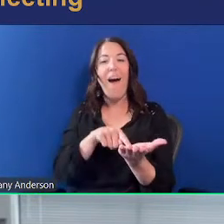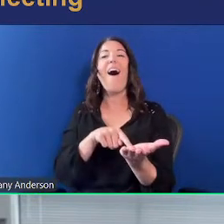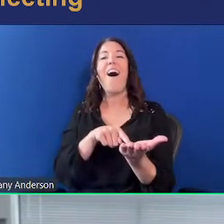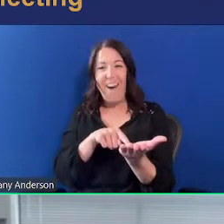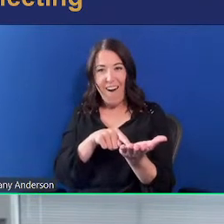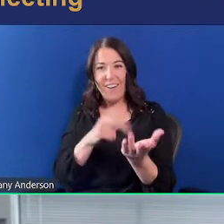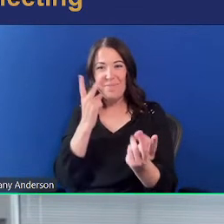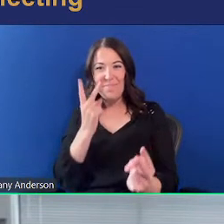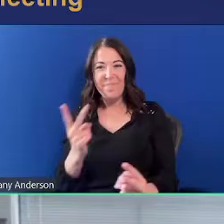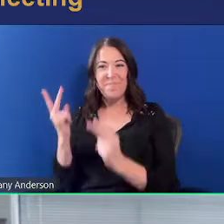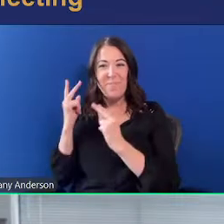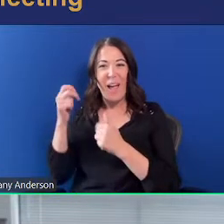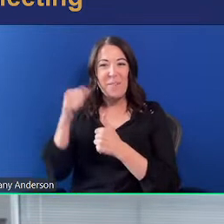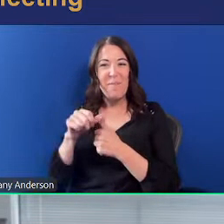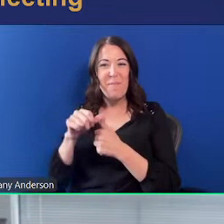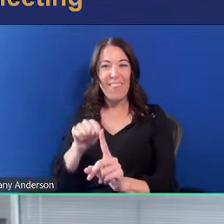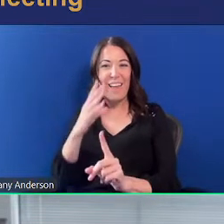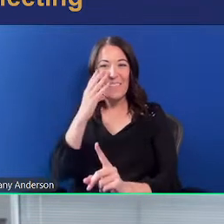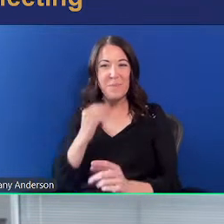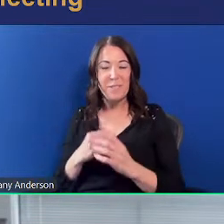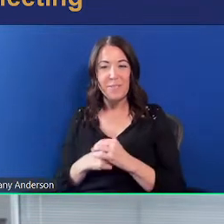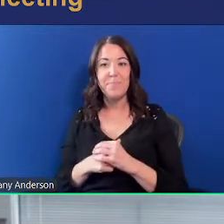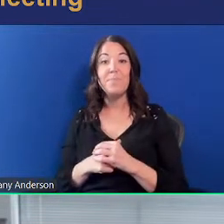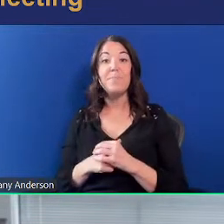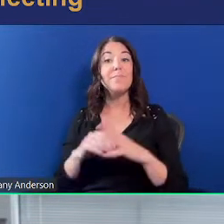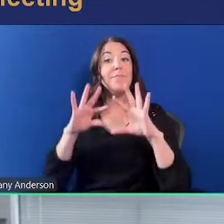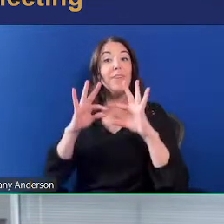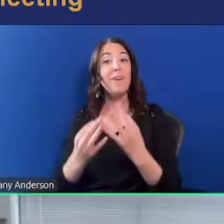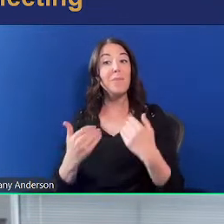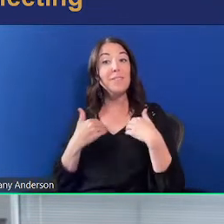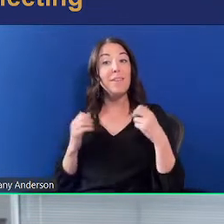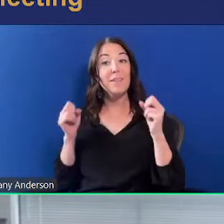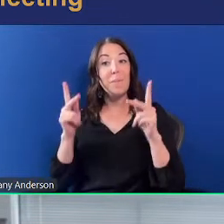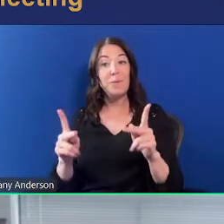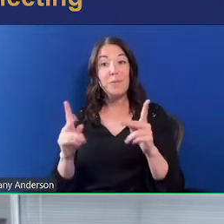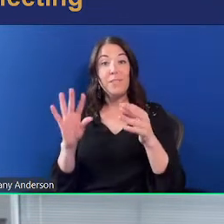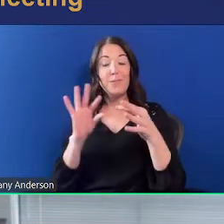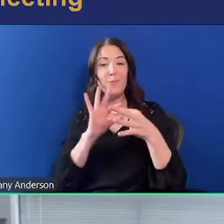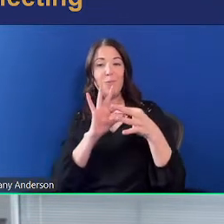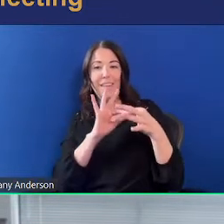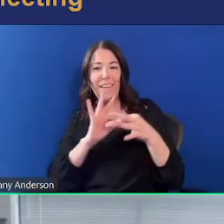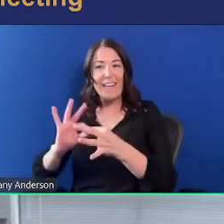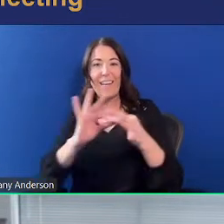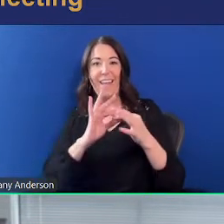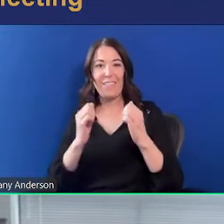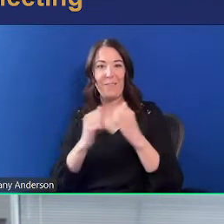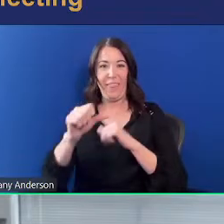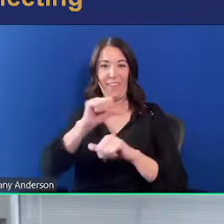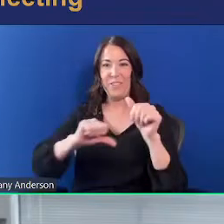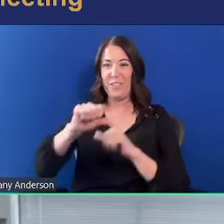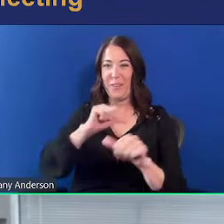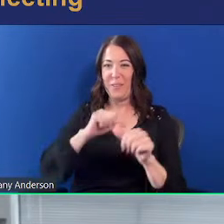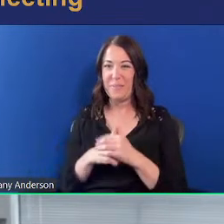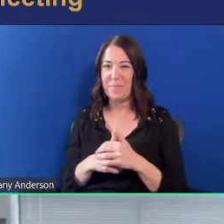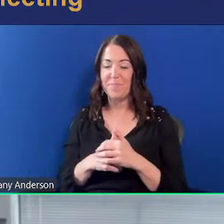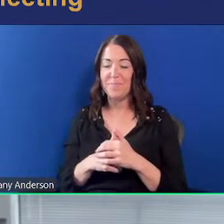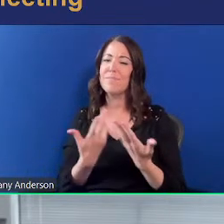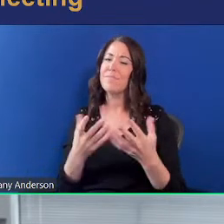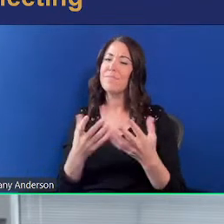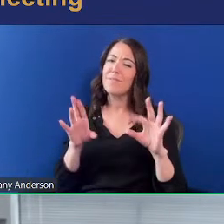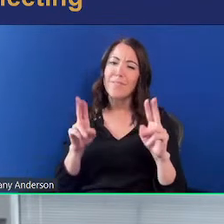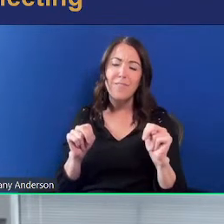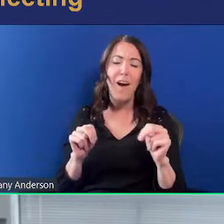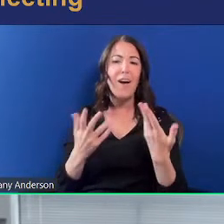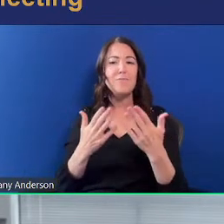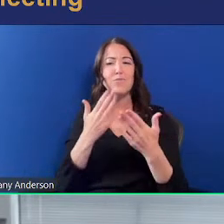had. And then families had the opportunity to connect with each other. It was a fun, meaningful experience